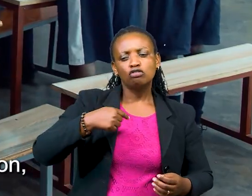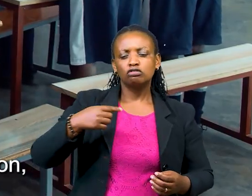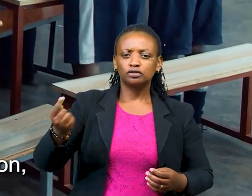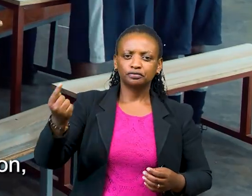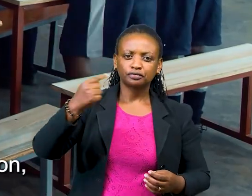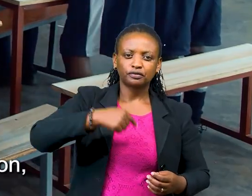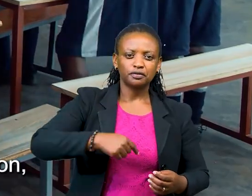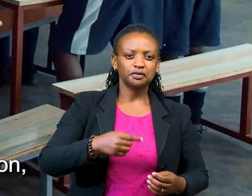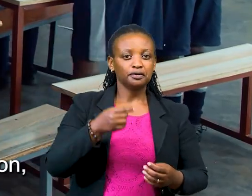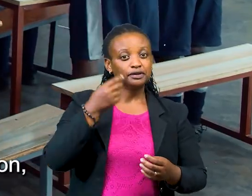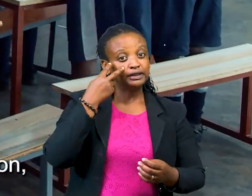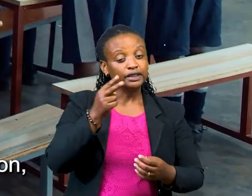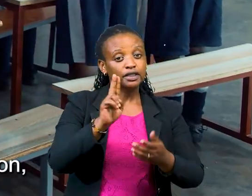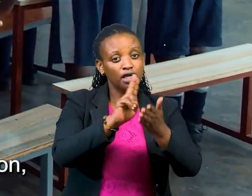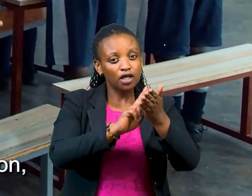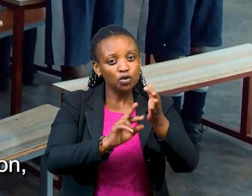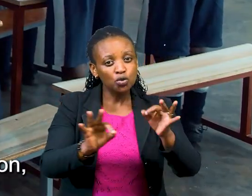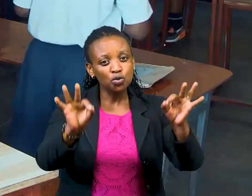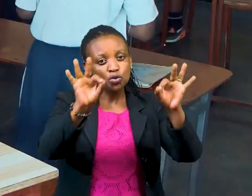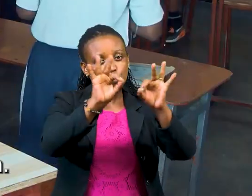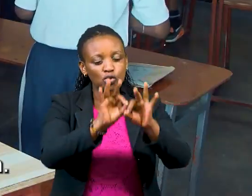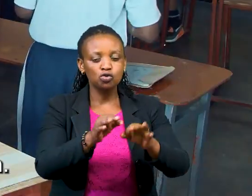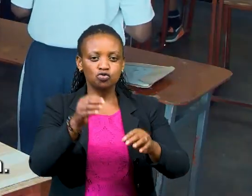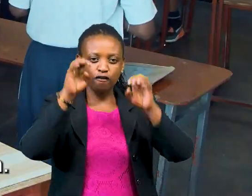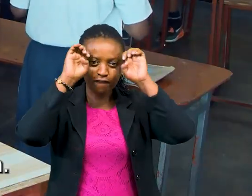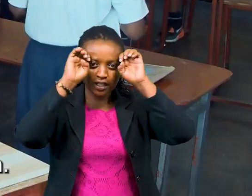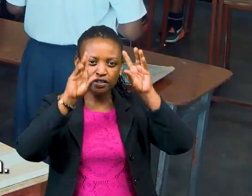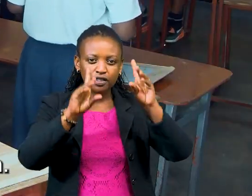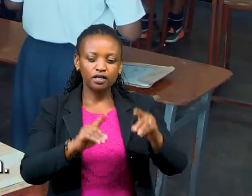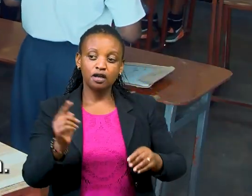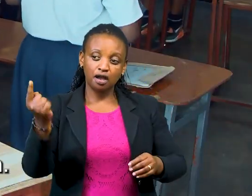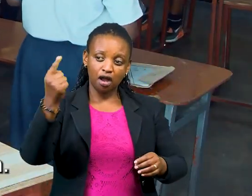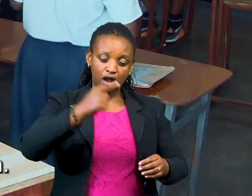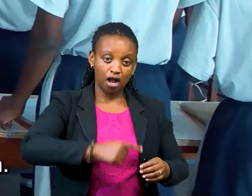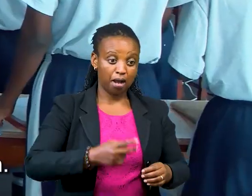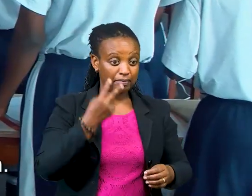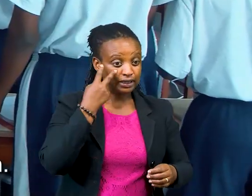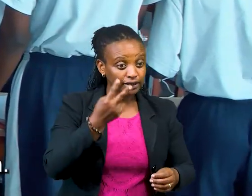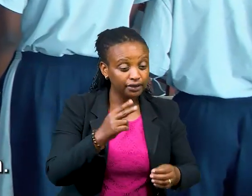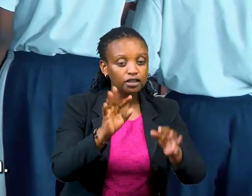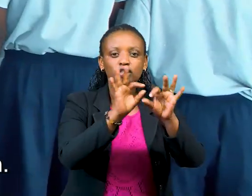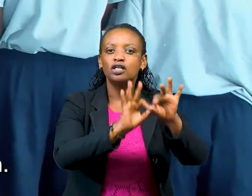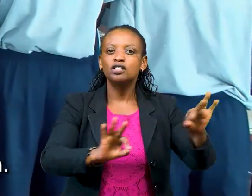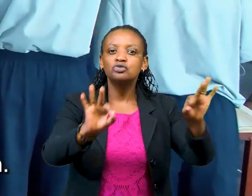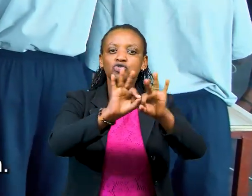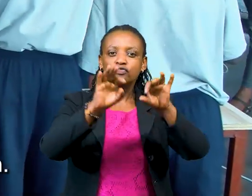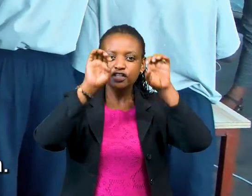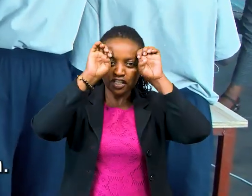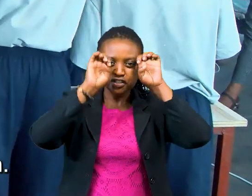the use of education. Come and see.